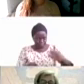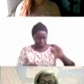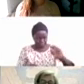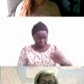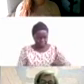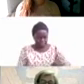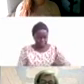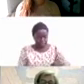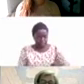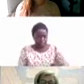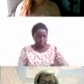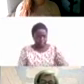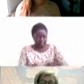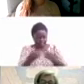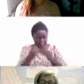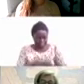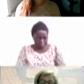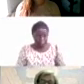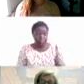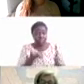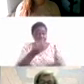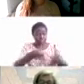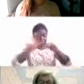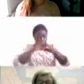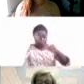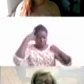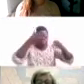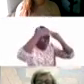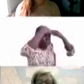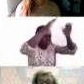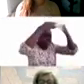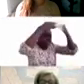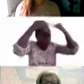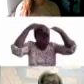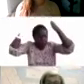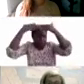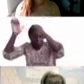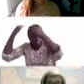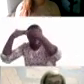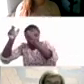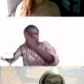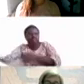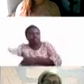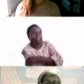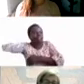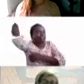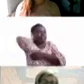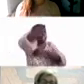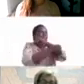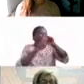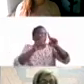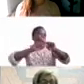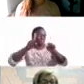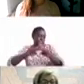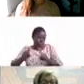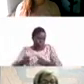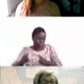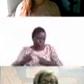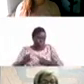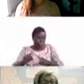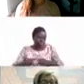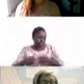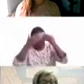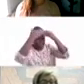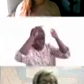We need to train them on how to teach women how they can access these systems. And second,